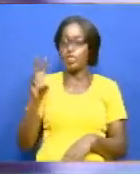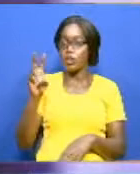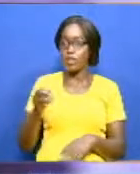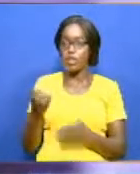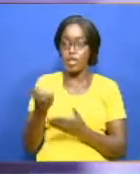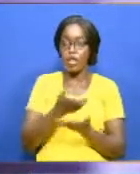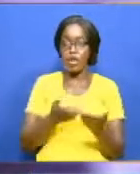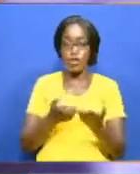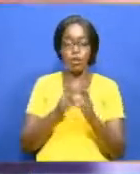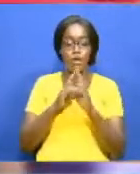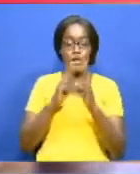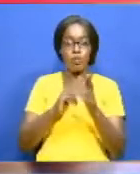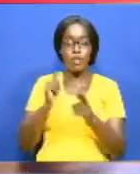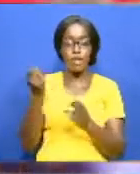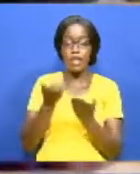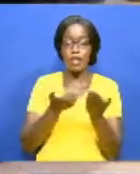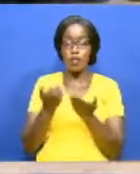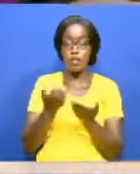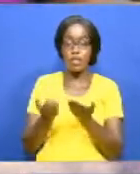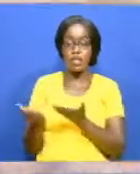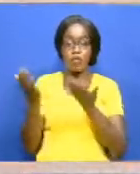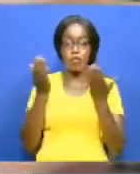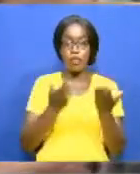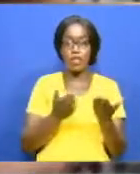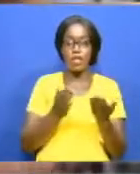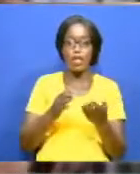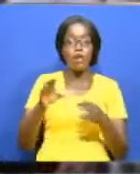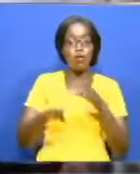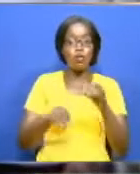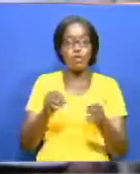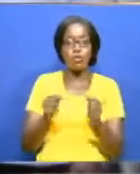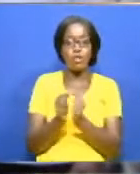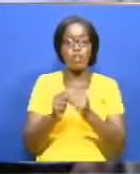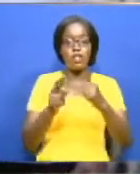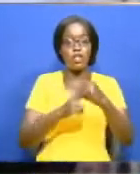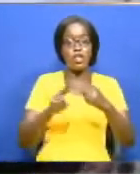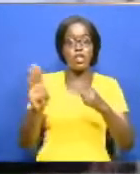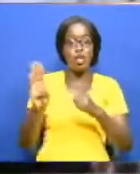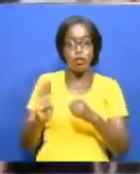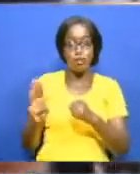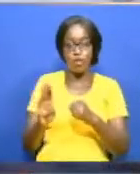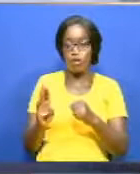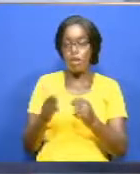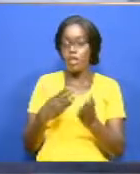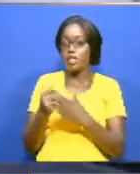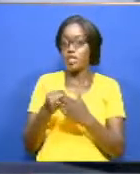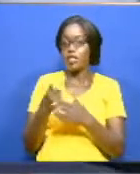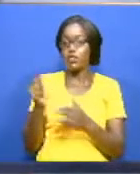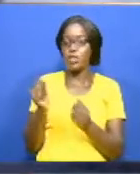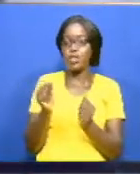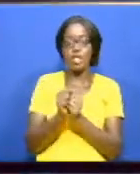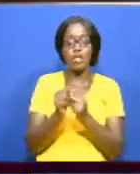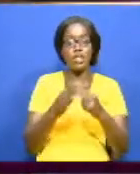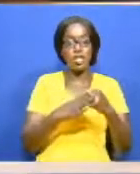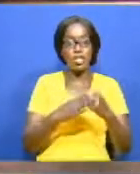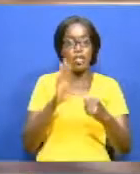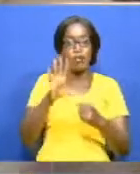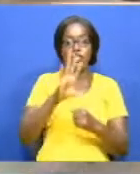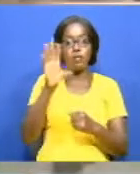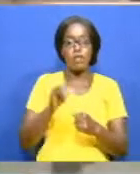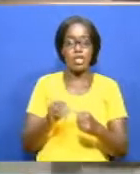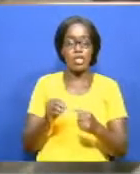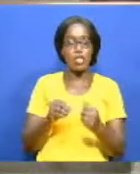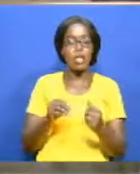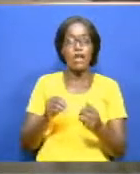that Kenyan traders imported second-hand clothes worth 17 billion shillings in 2019, a 5% increase from 16